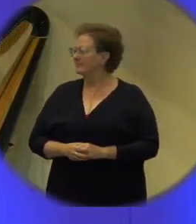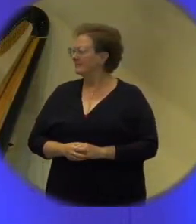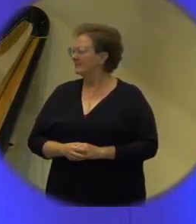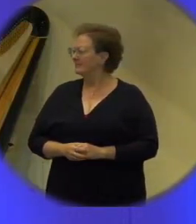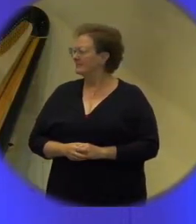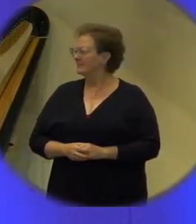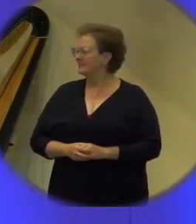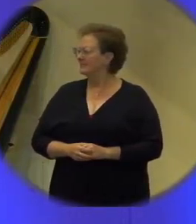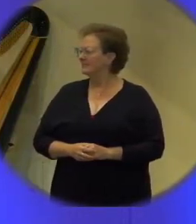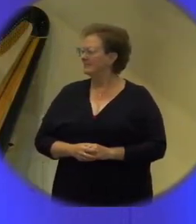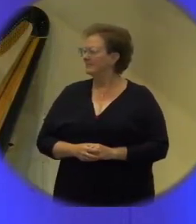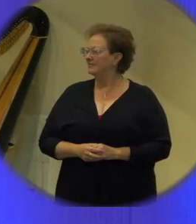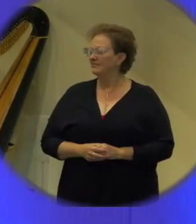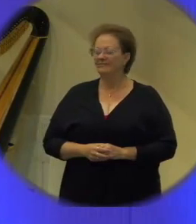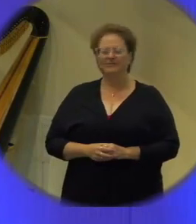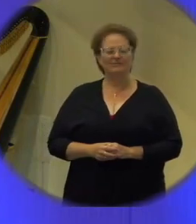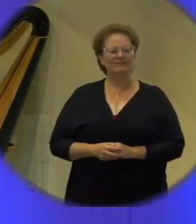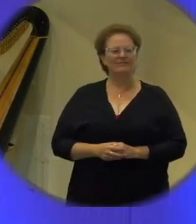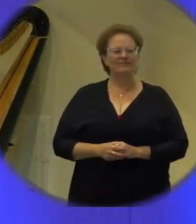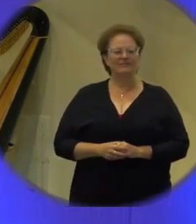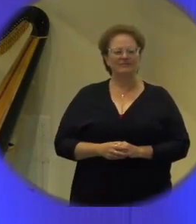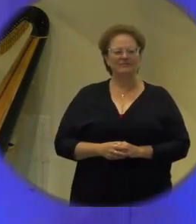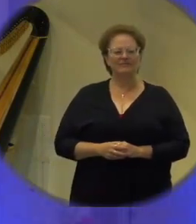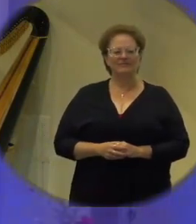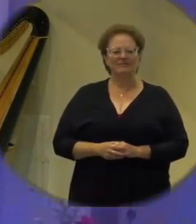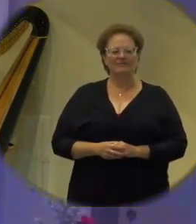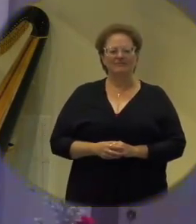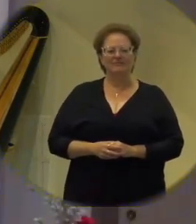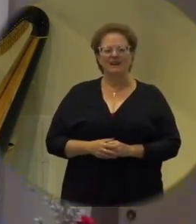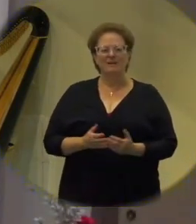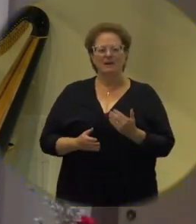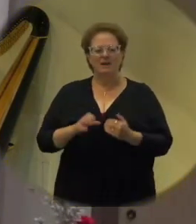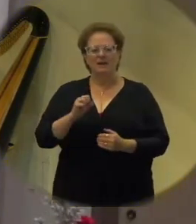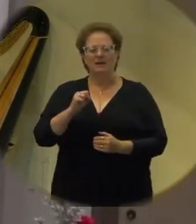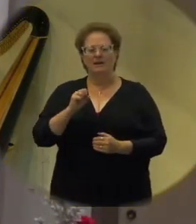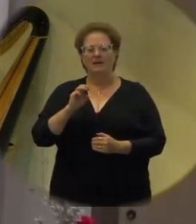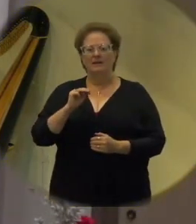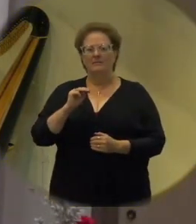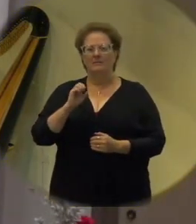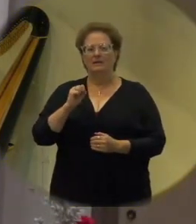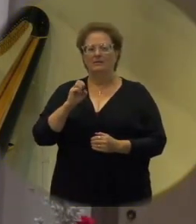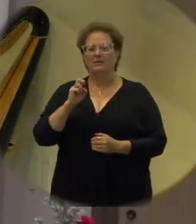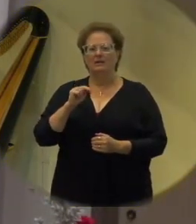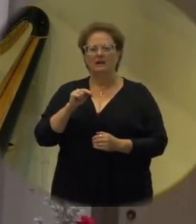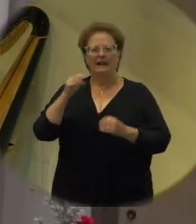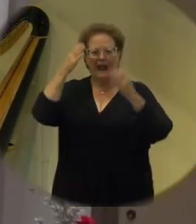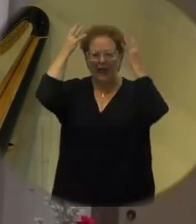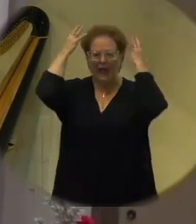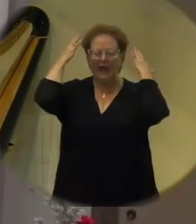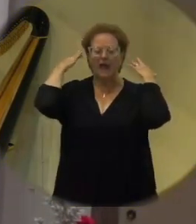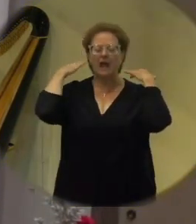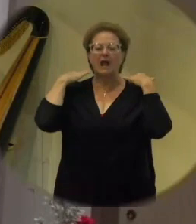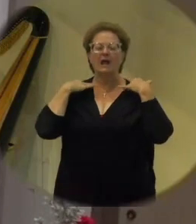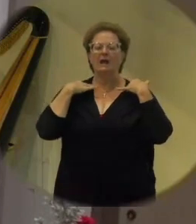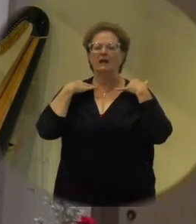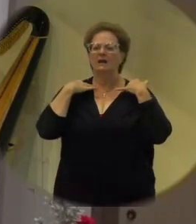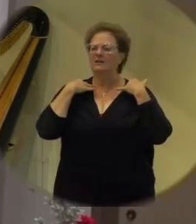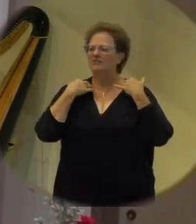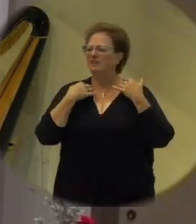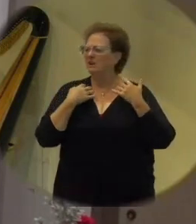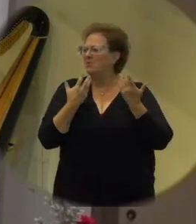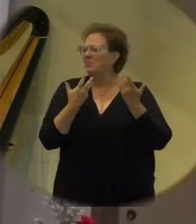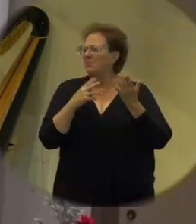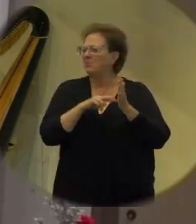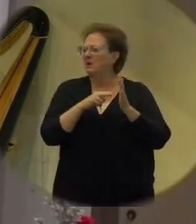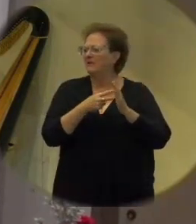that. As I get older, that doesn't seem to be a big issue, you know. But as we think about these things, I'm asking, could you be on that